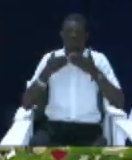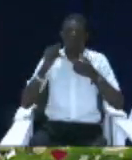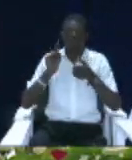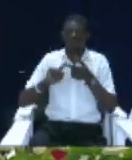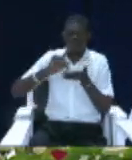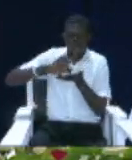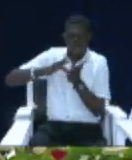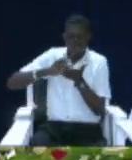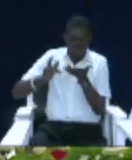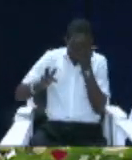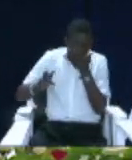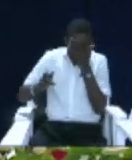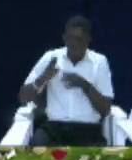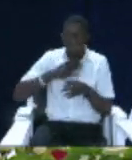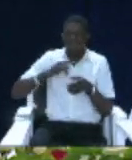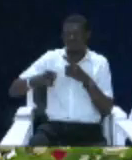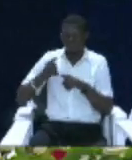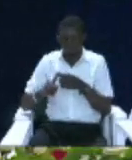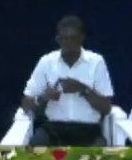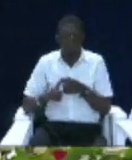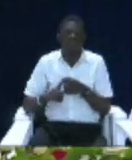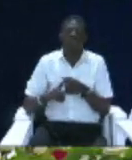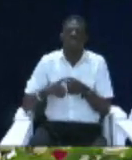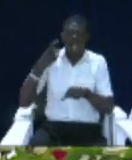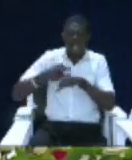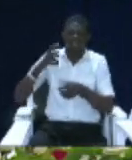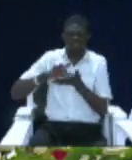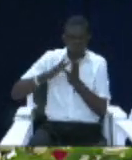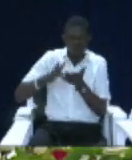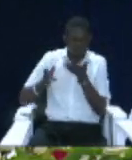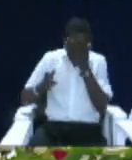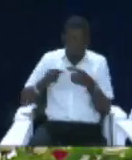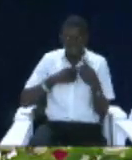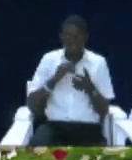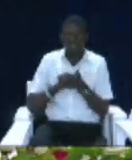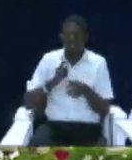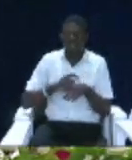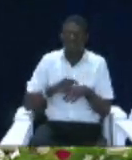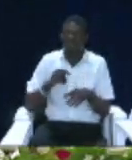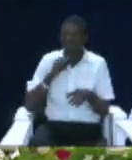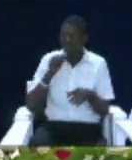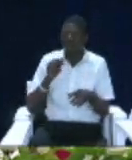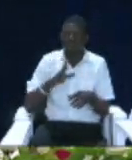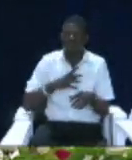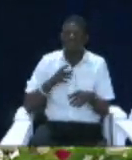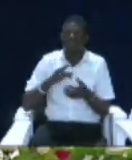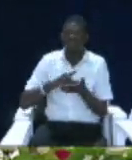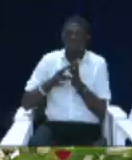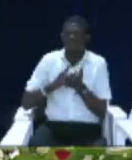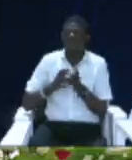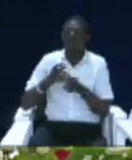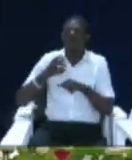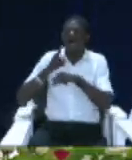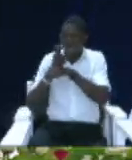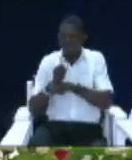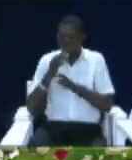drugs by my friends then. And since then, my life has not remained the same. I've been a drug addict